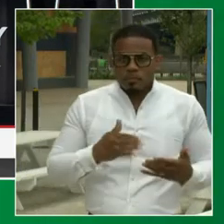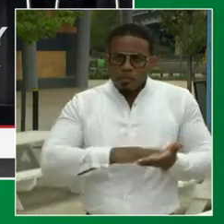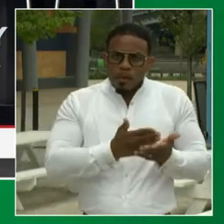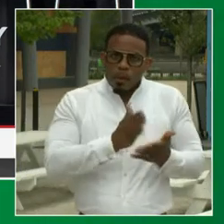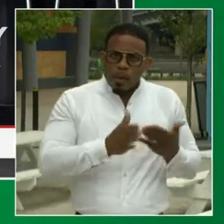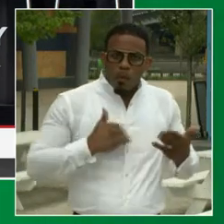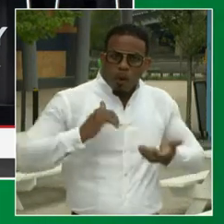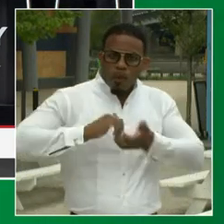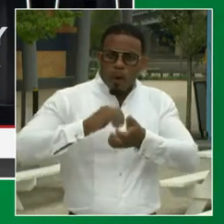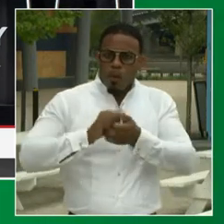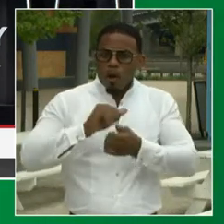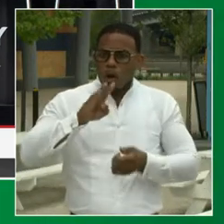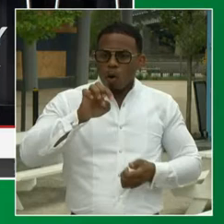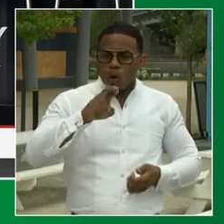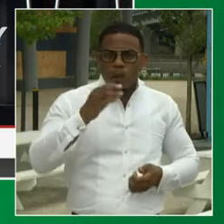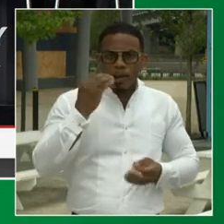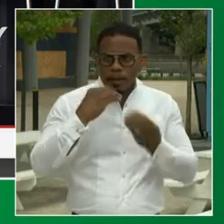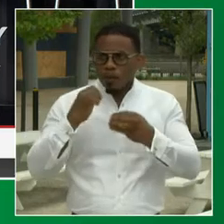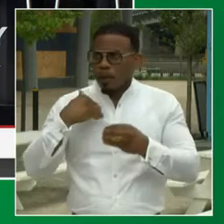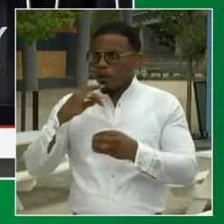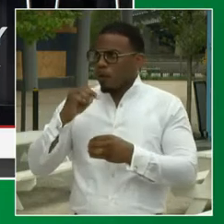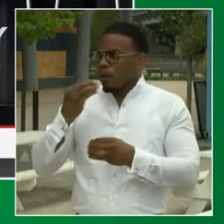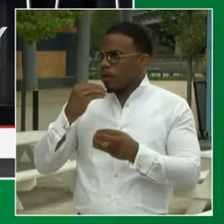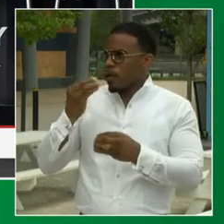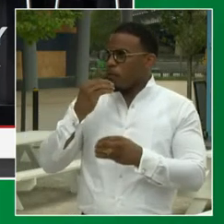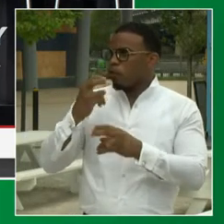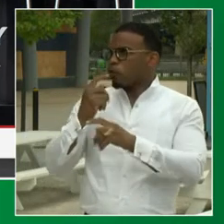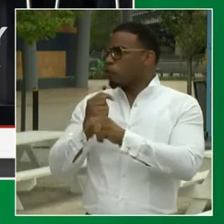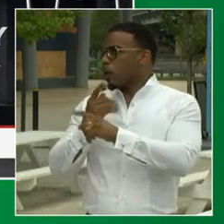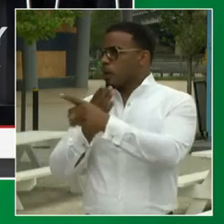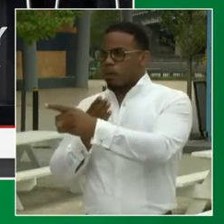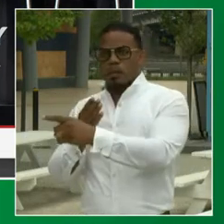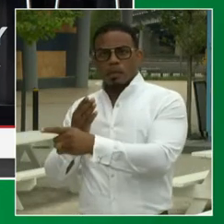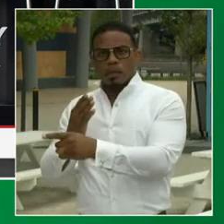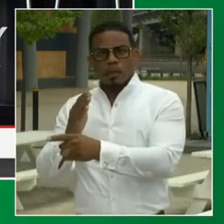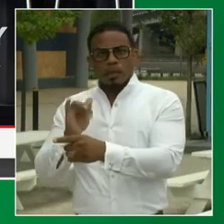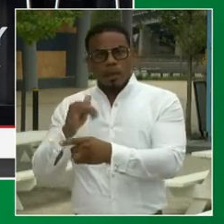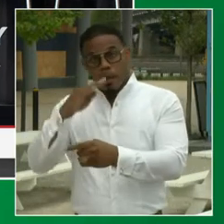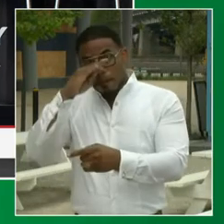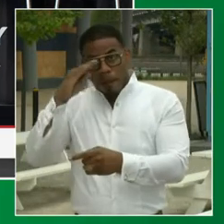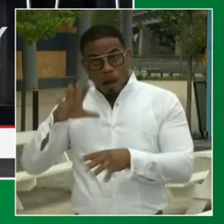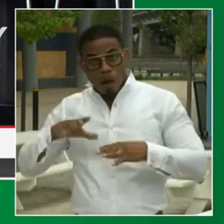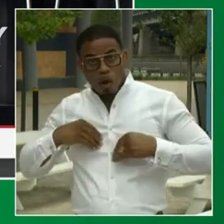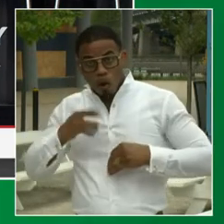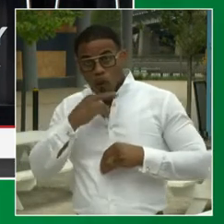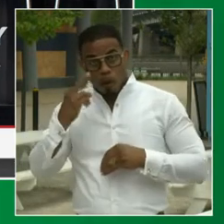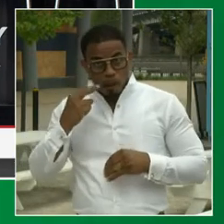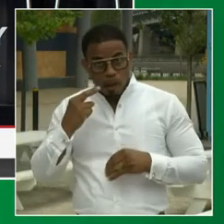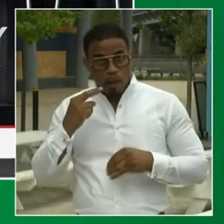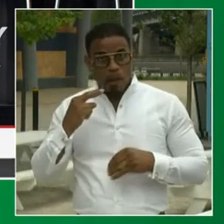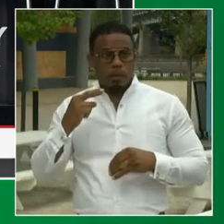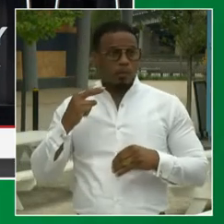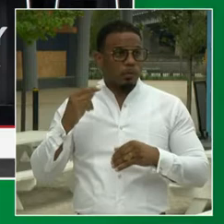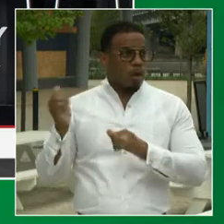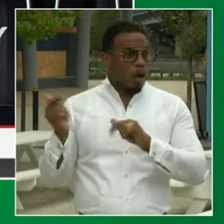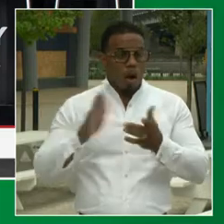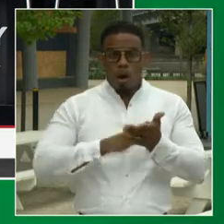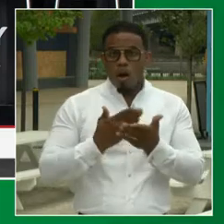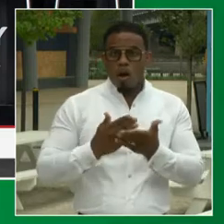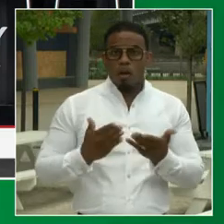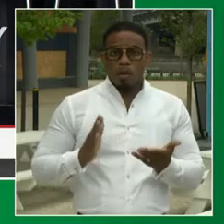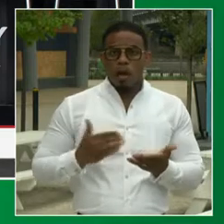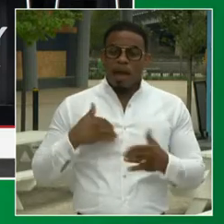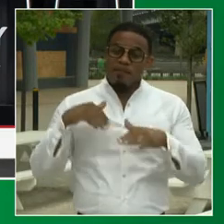we partner with Uber Eats, and we have our Uber Eats food truck right here where Black-owned restaurants, chefs, and caterers